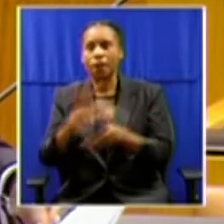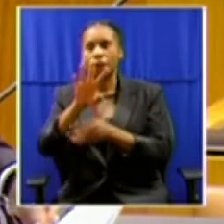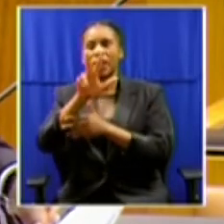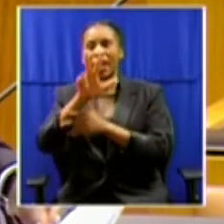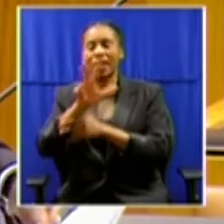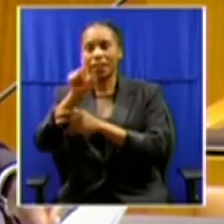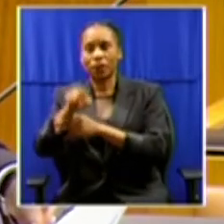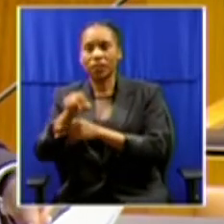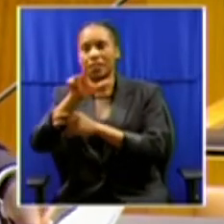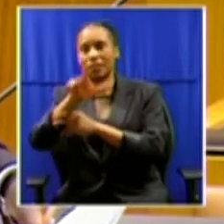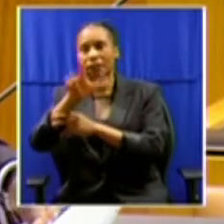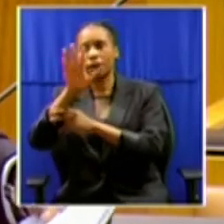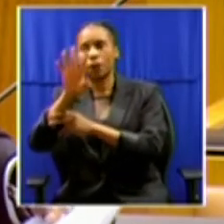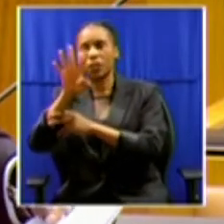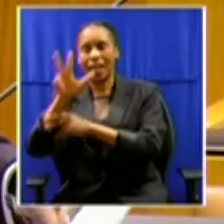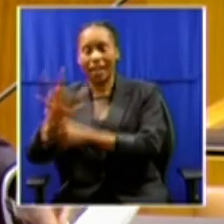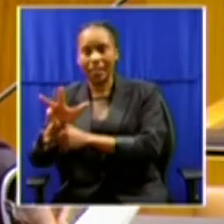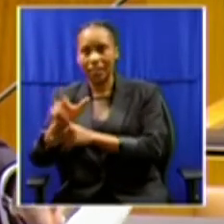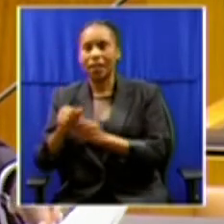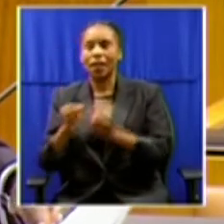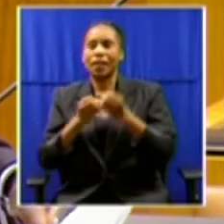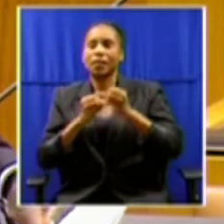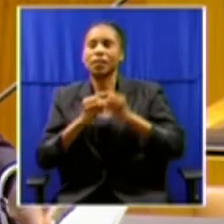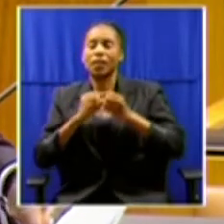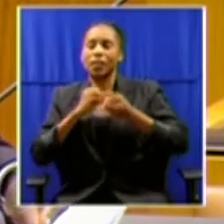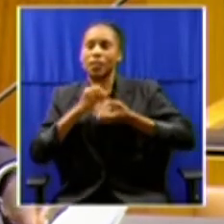48,748, and spiritual care services,